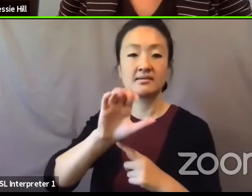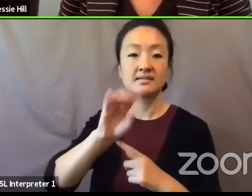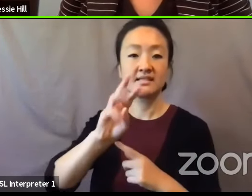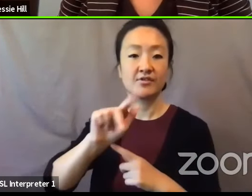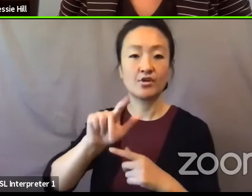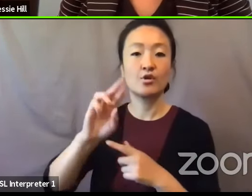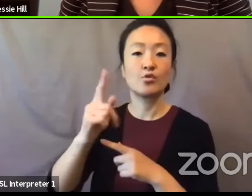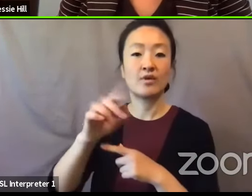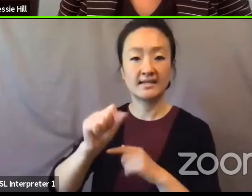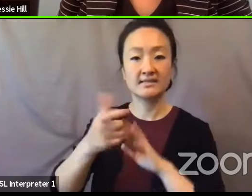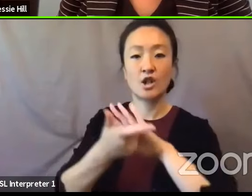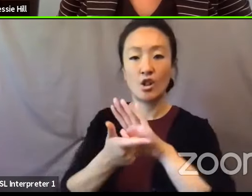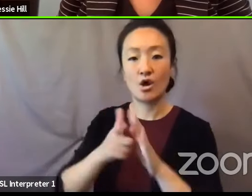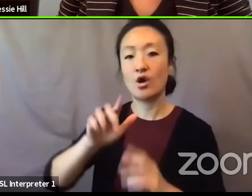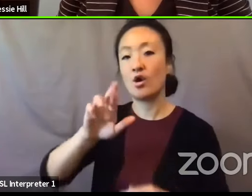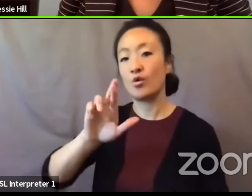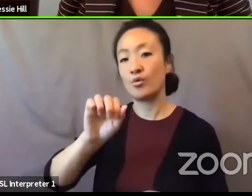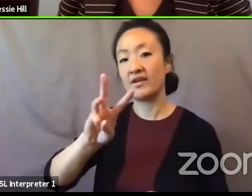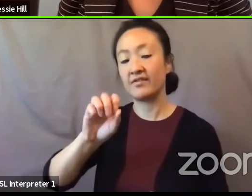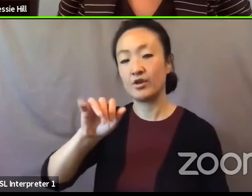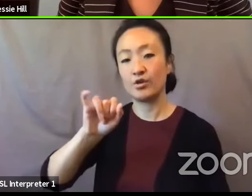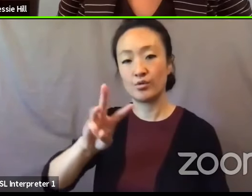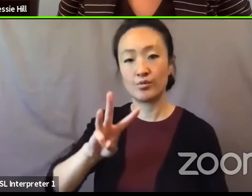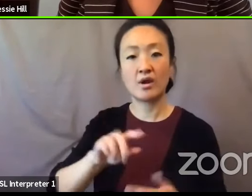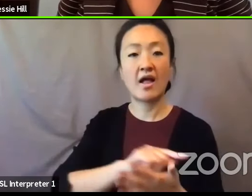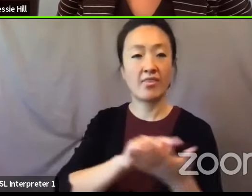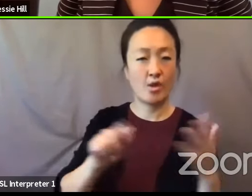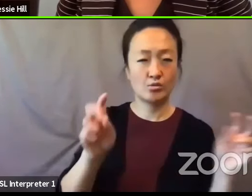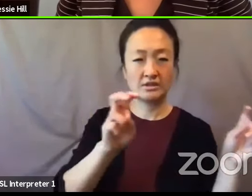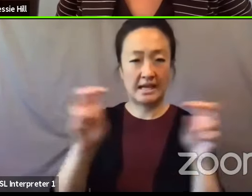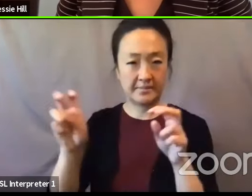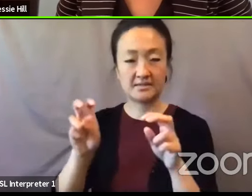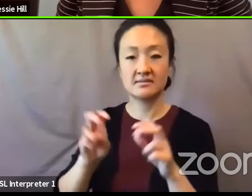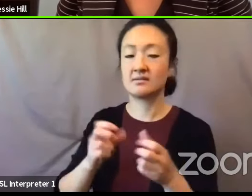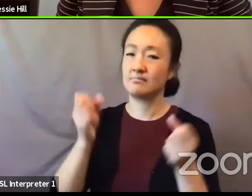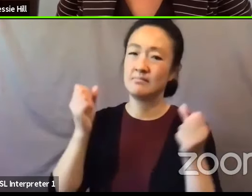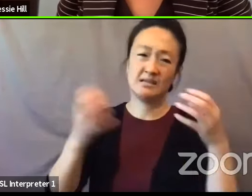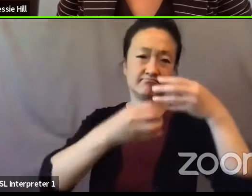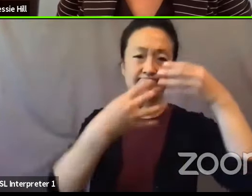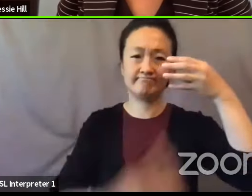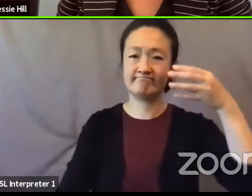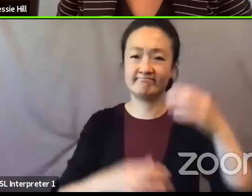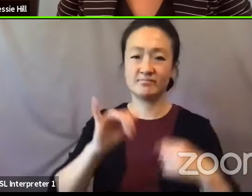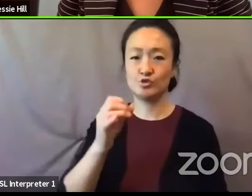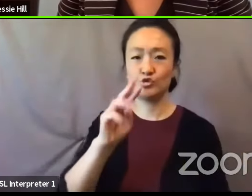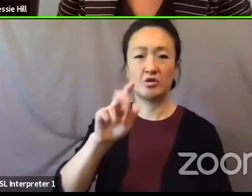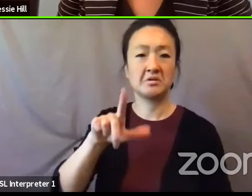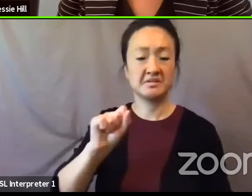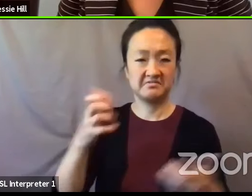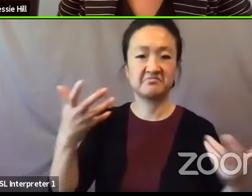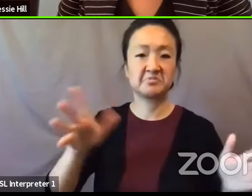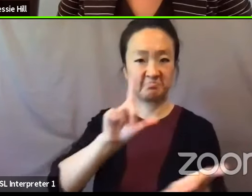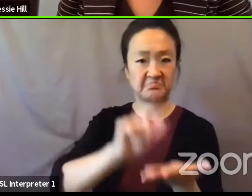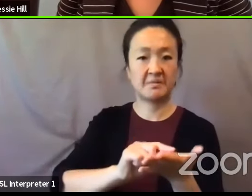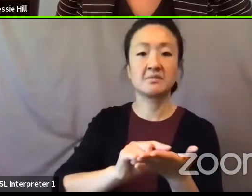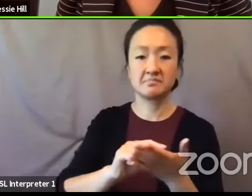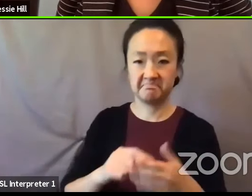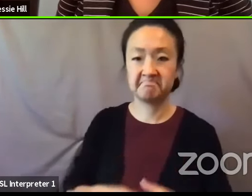and Economic Development, on those topics, as well as in many other journals and publications.